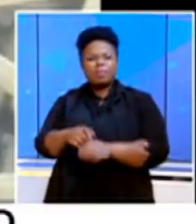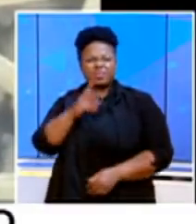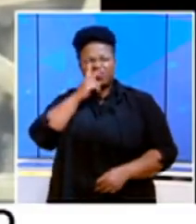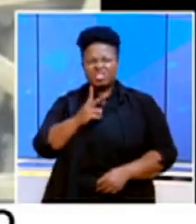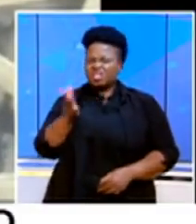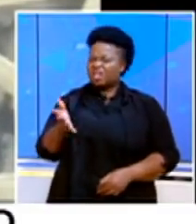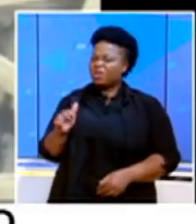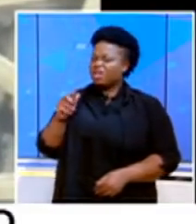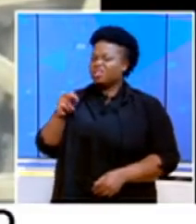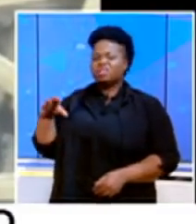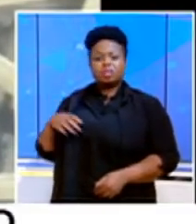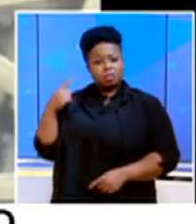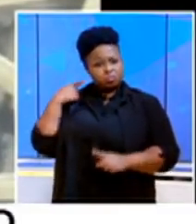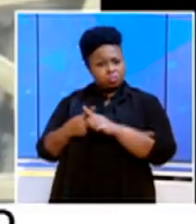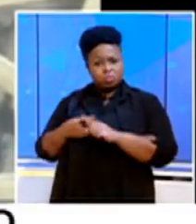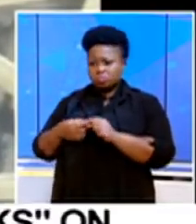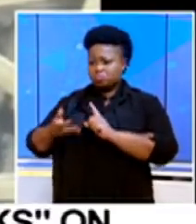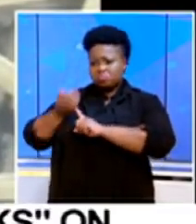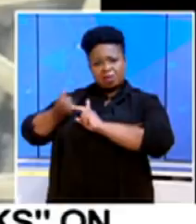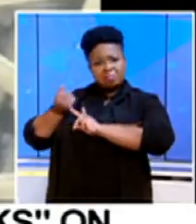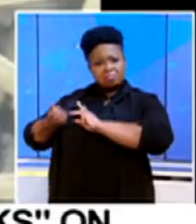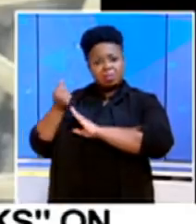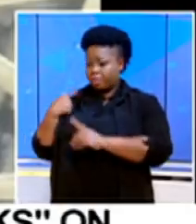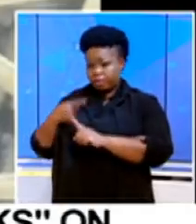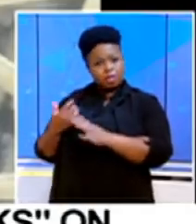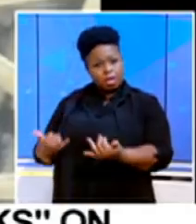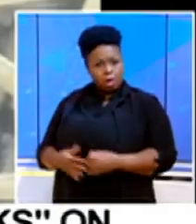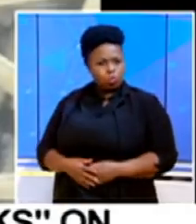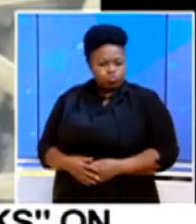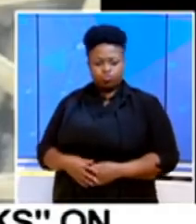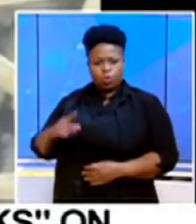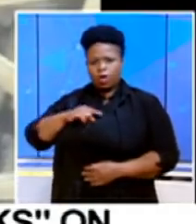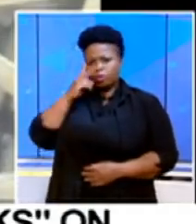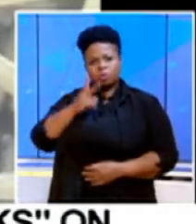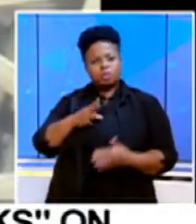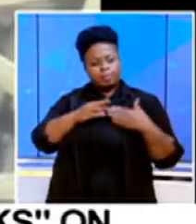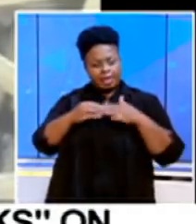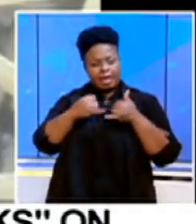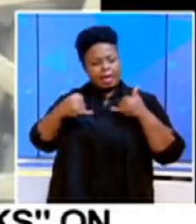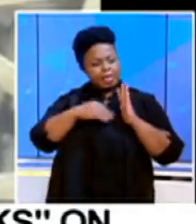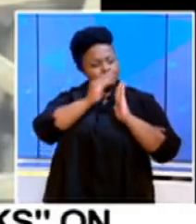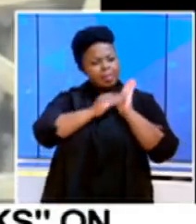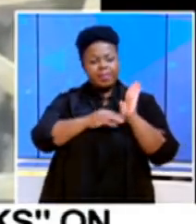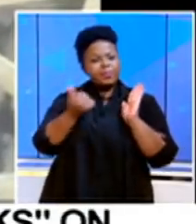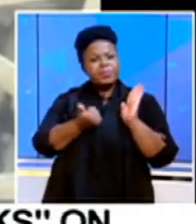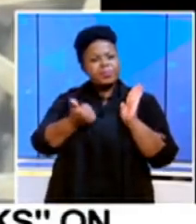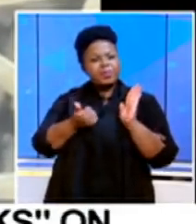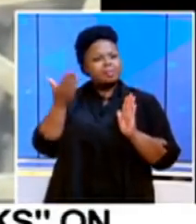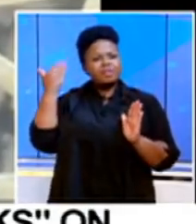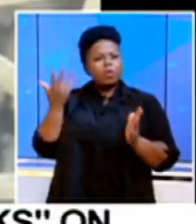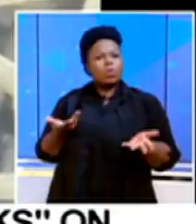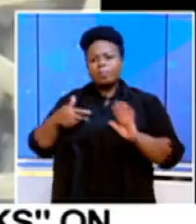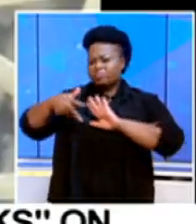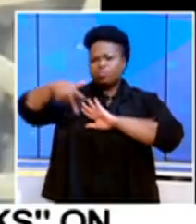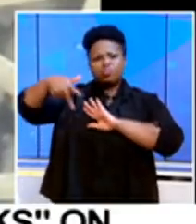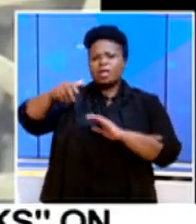own volition has undertaken till now. I mean, we now have got guidelines that have been